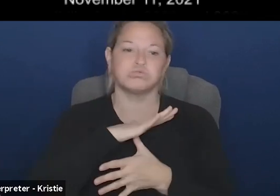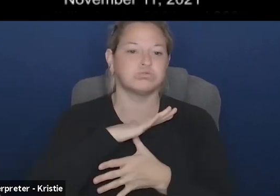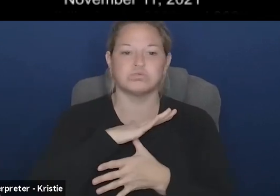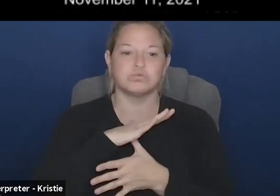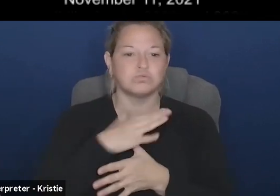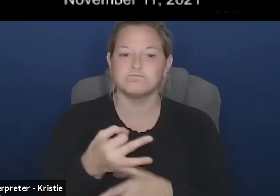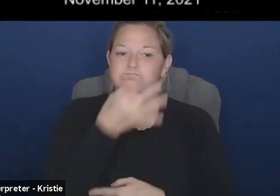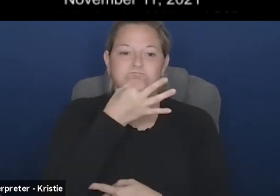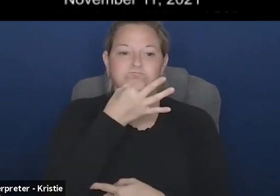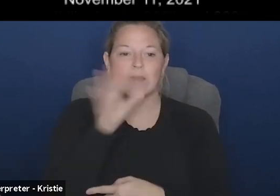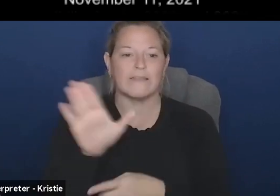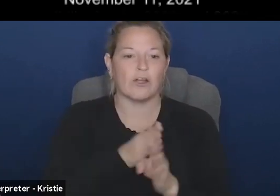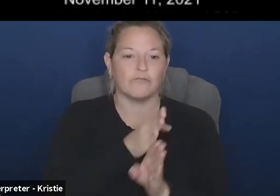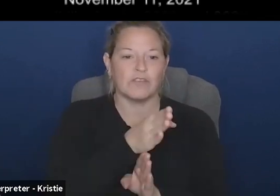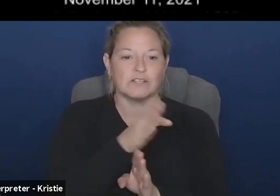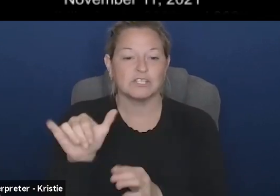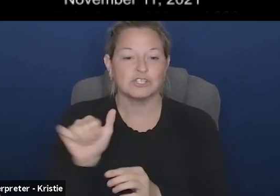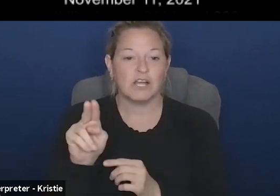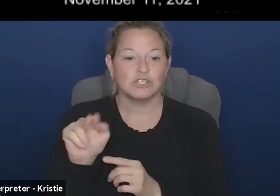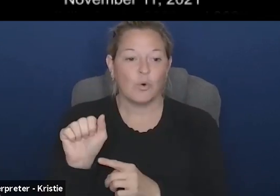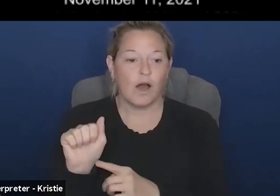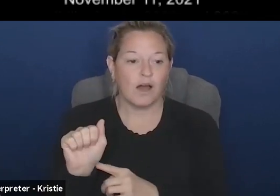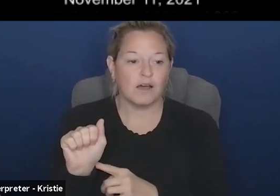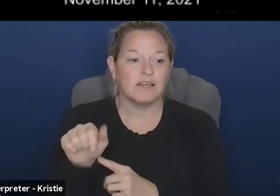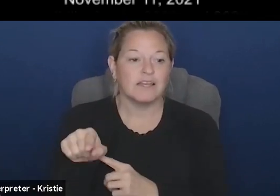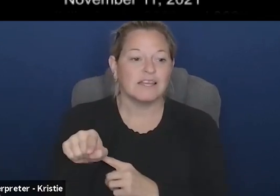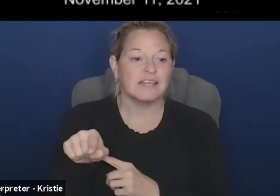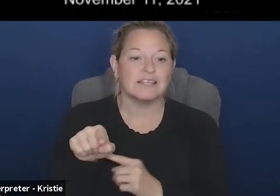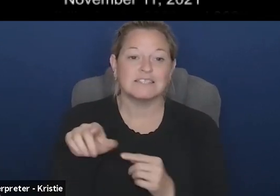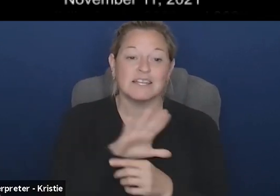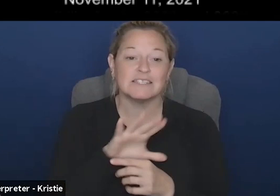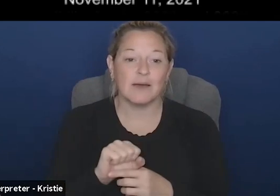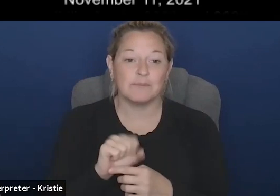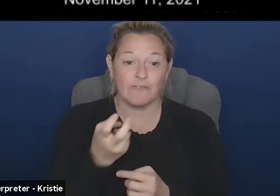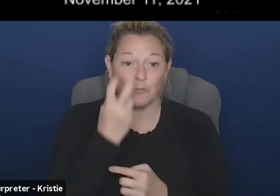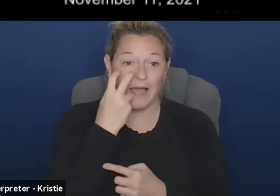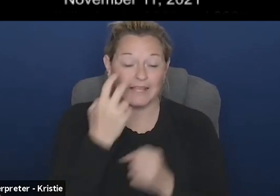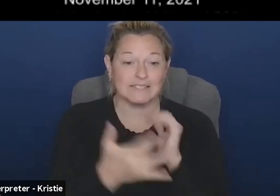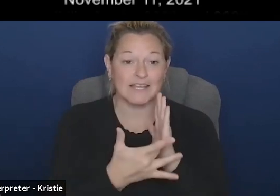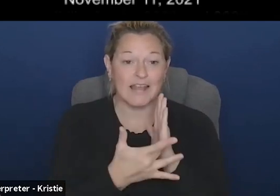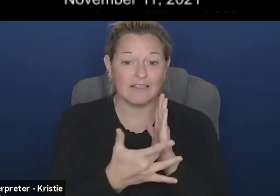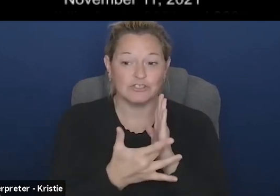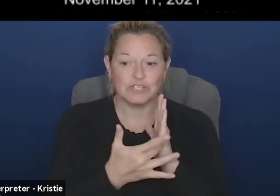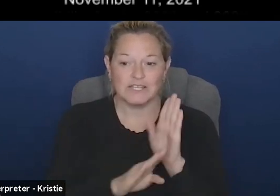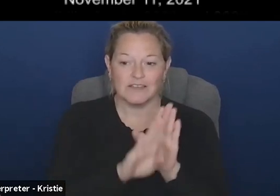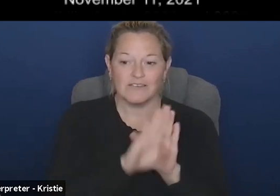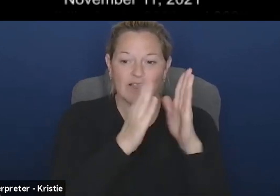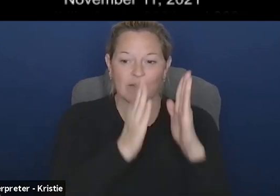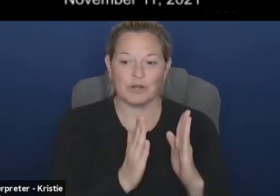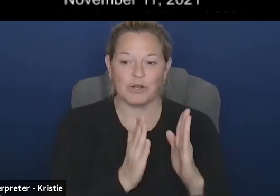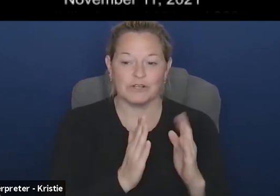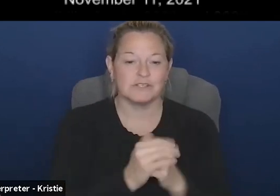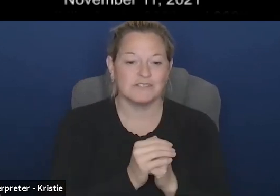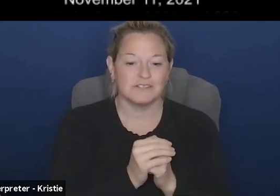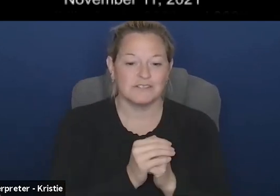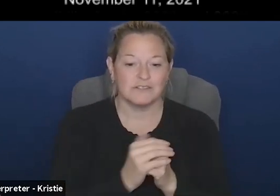self-direction. Joshua is an blind adaptive technology designer developing devices to enable blind and visually impaired